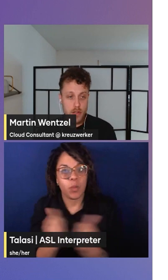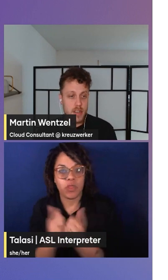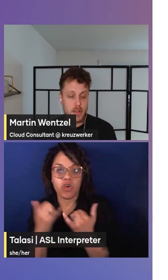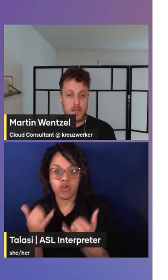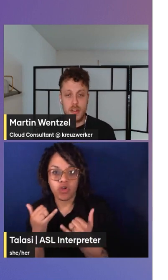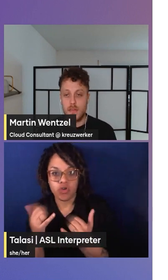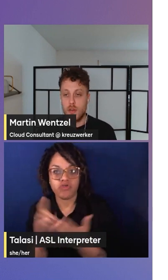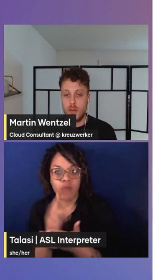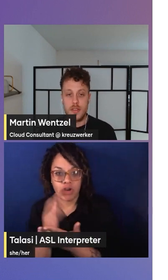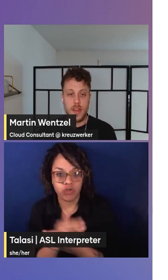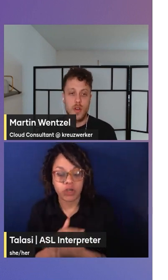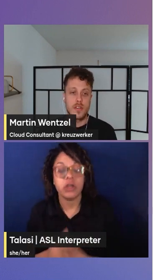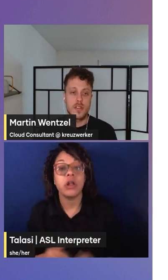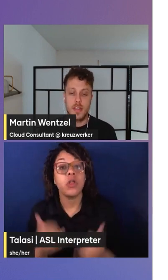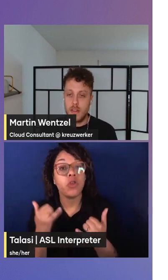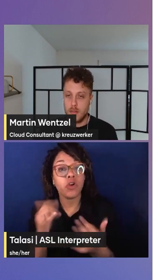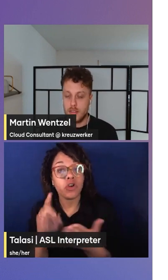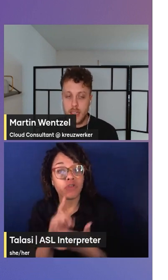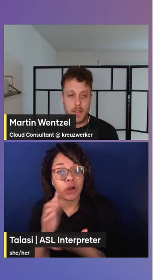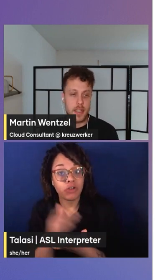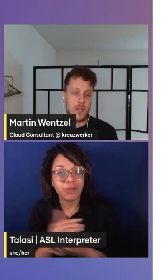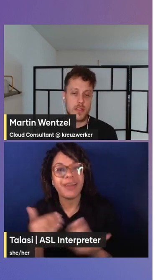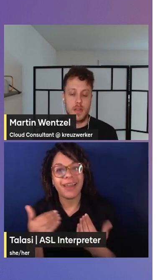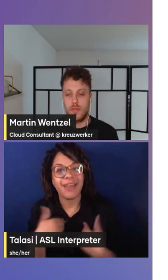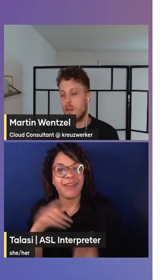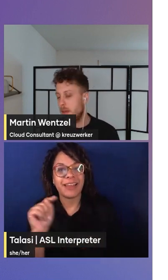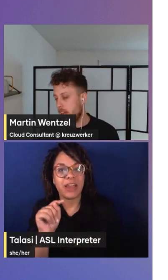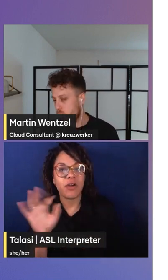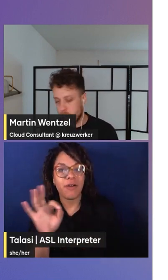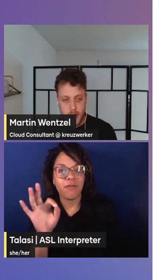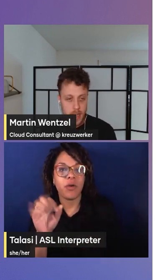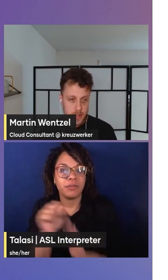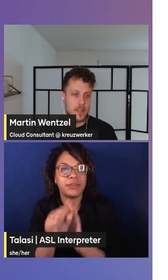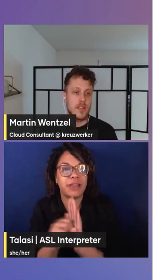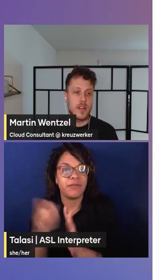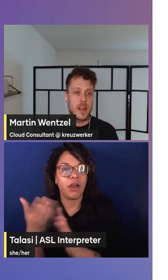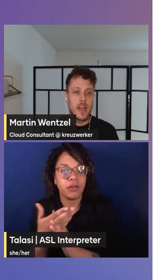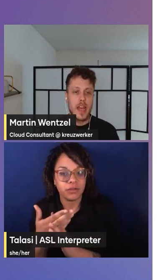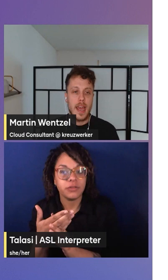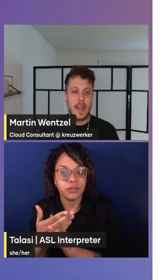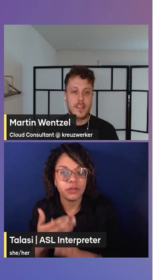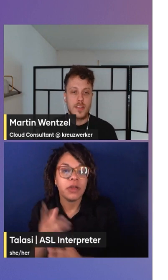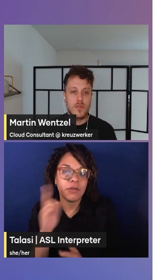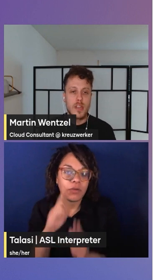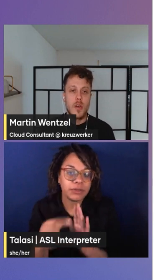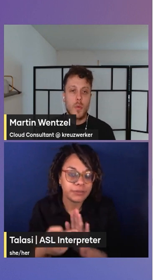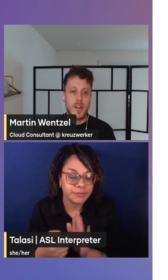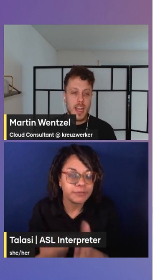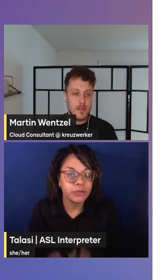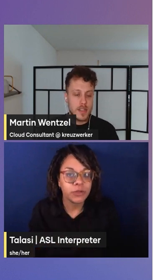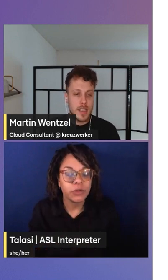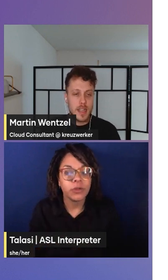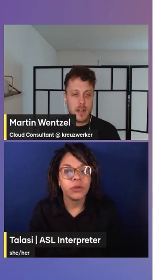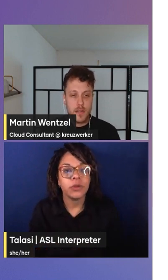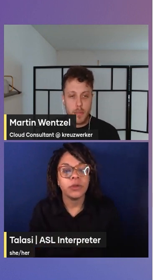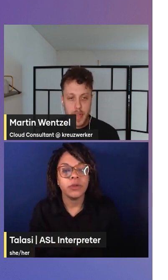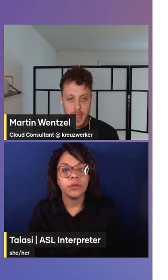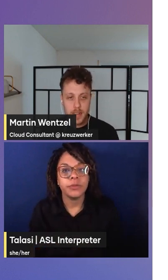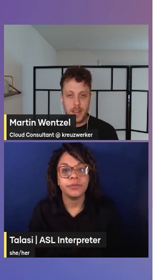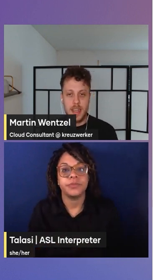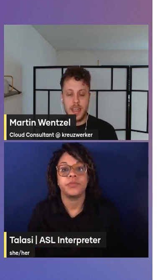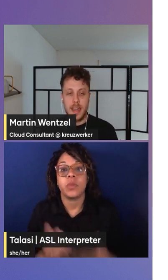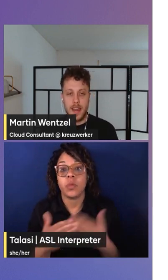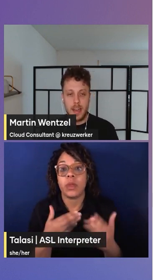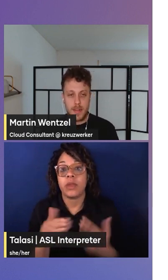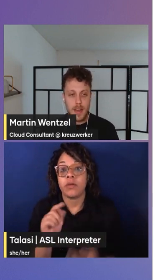in the current directory, of course, there are also the Terraform state files, for example, or package log files and so on. And so whenever a Terraform